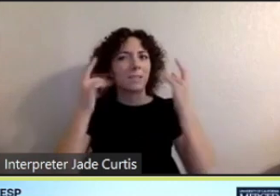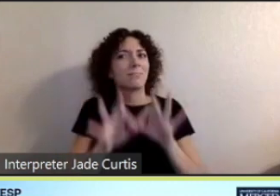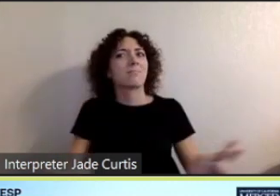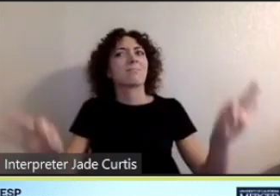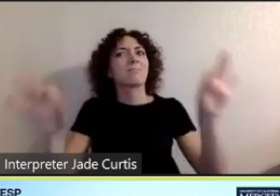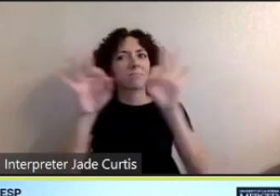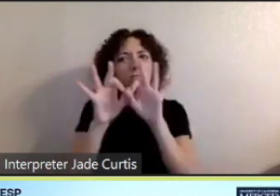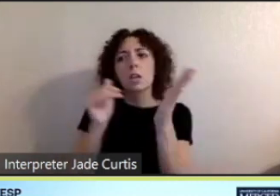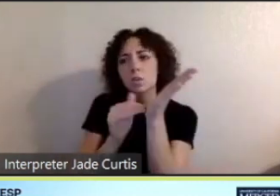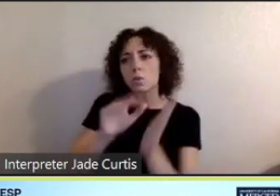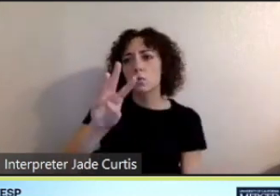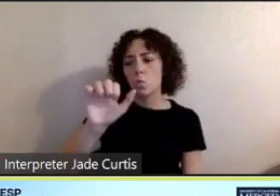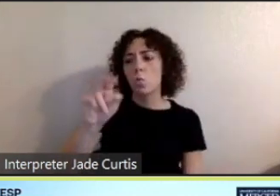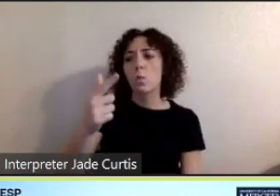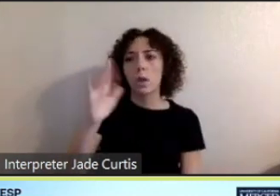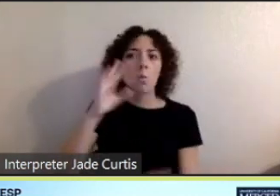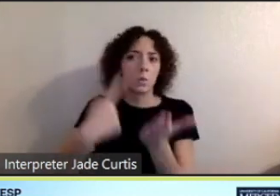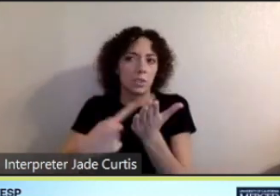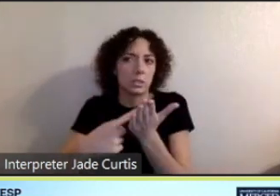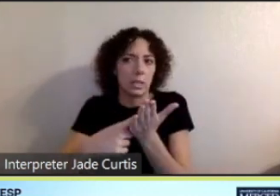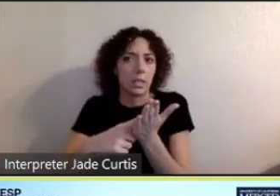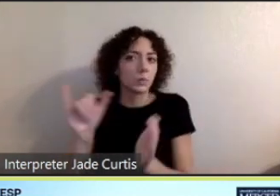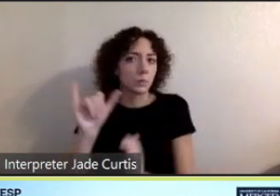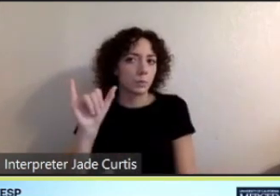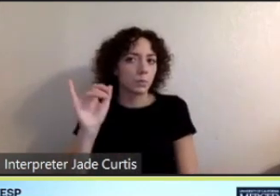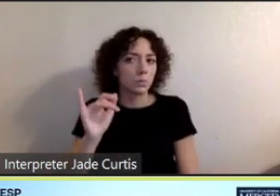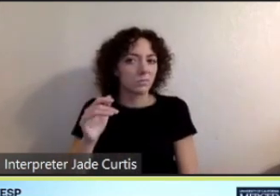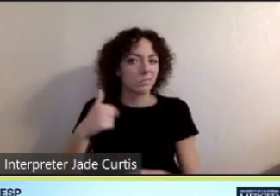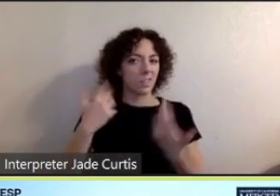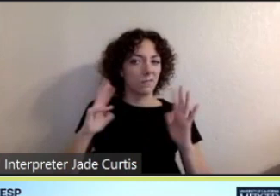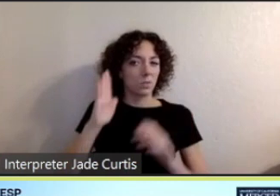be talking about that after me. Next.